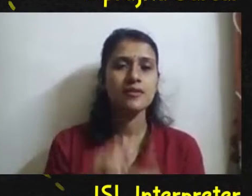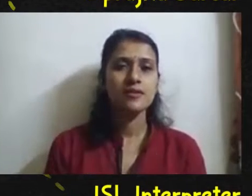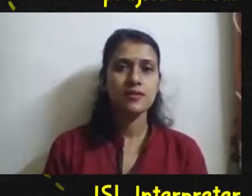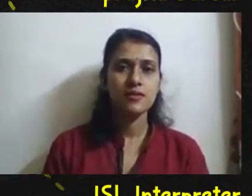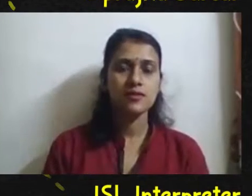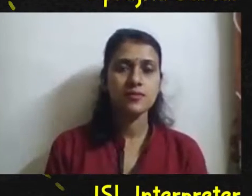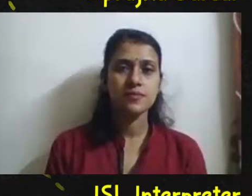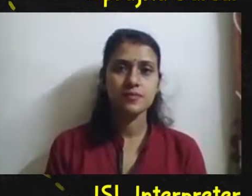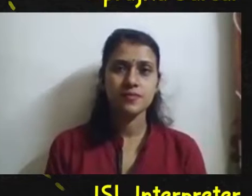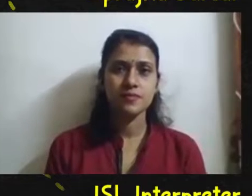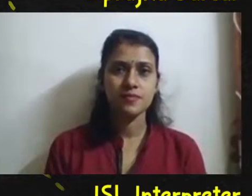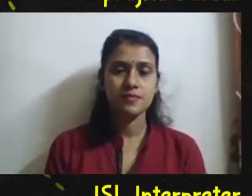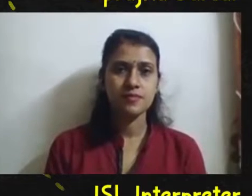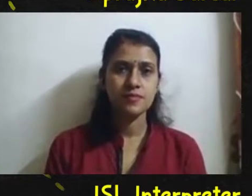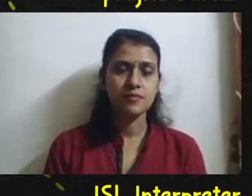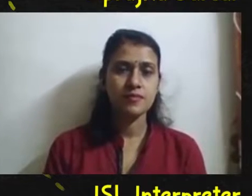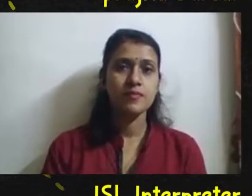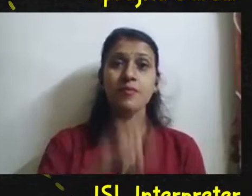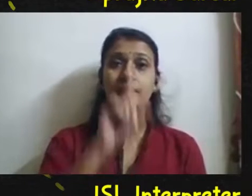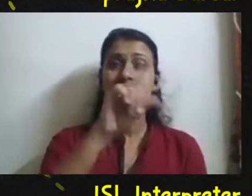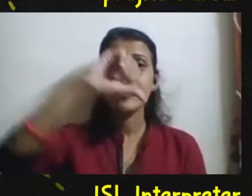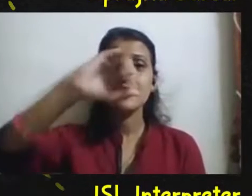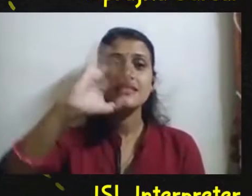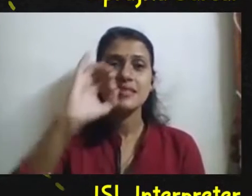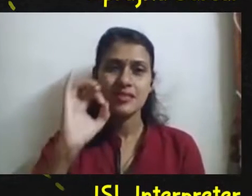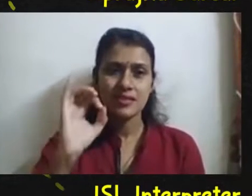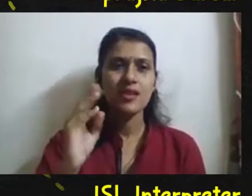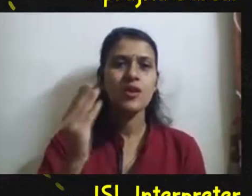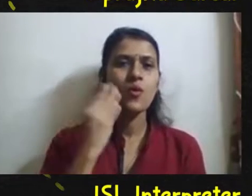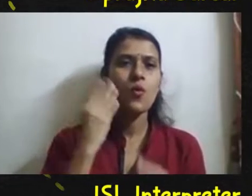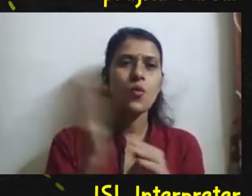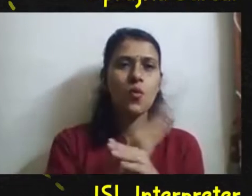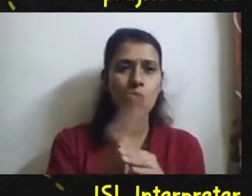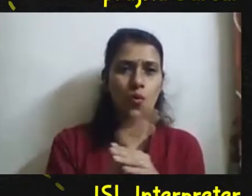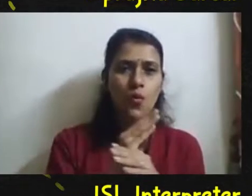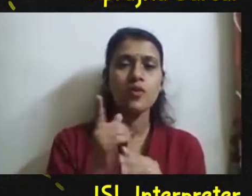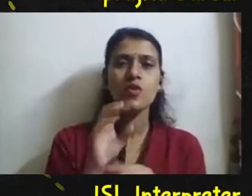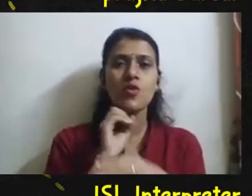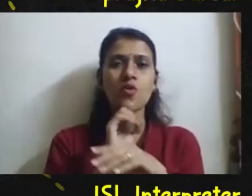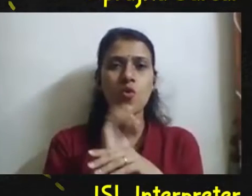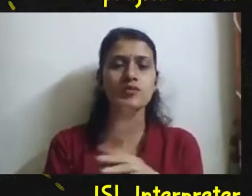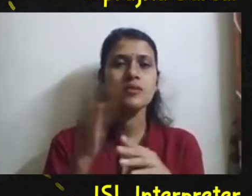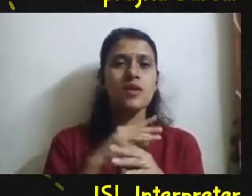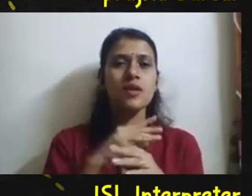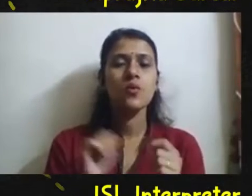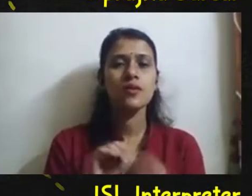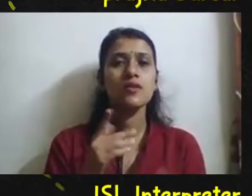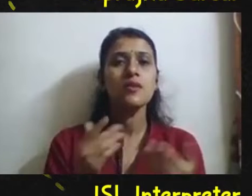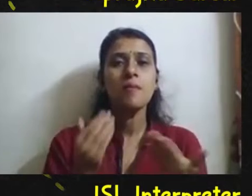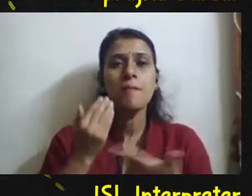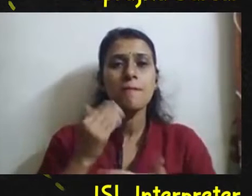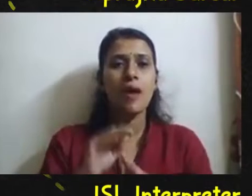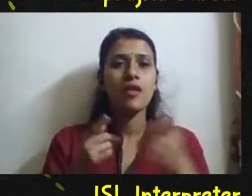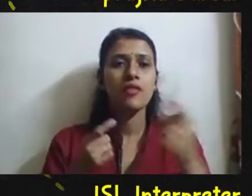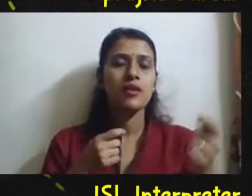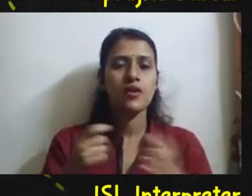From the 50s and 60s, what is common is the counseling that came with birth control. Young mothers were told